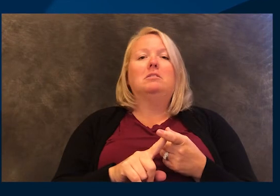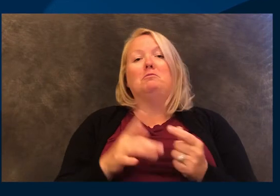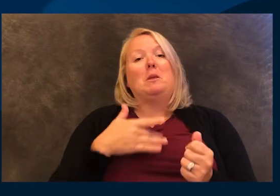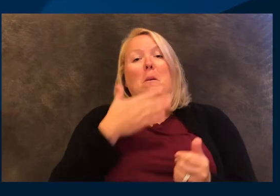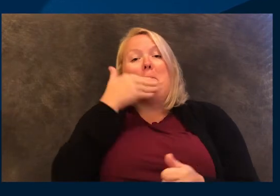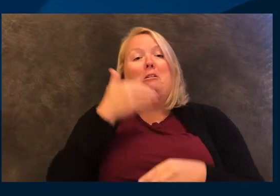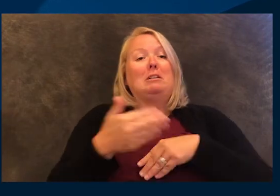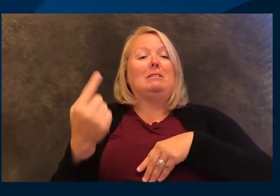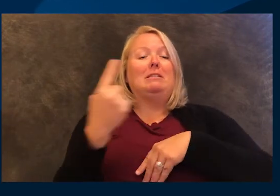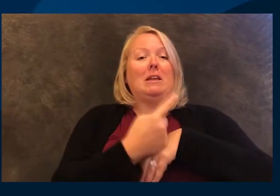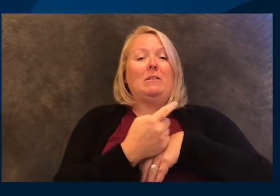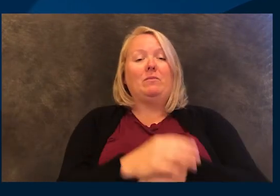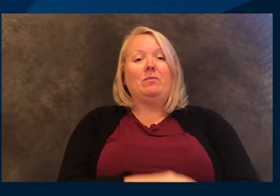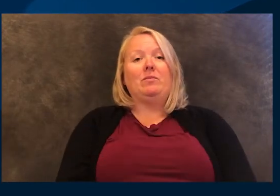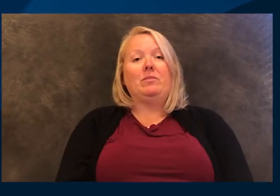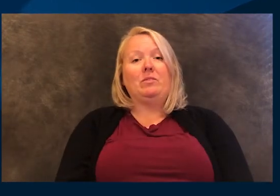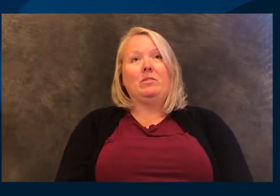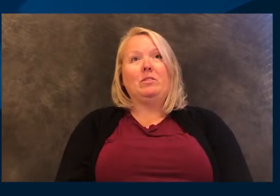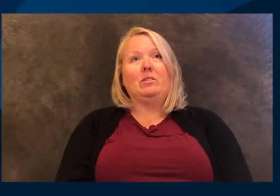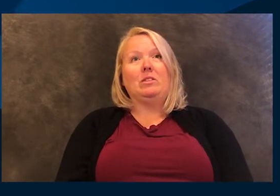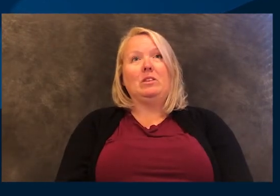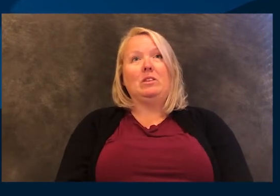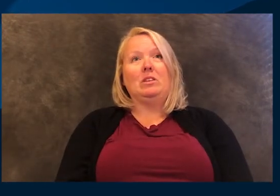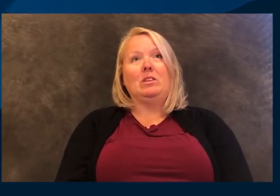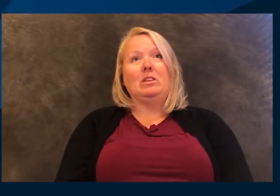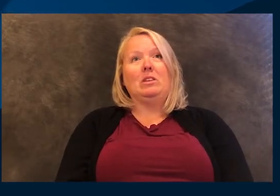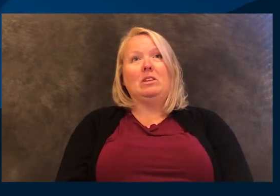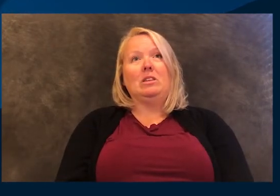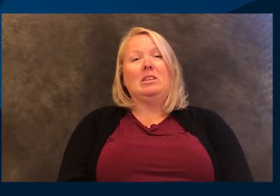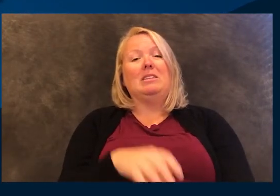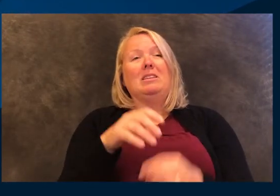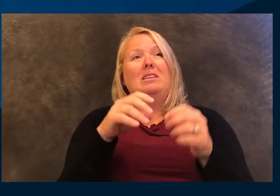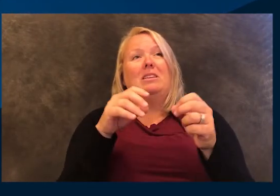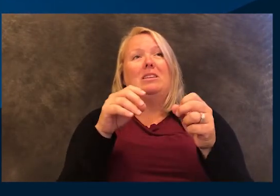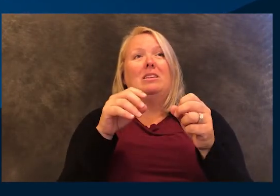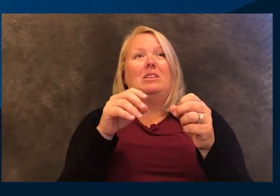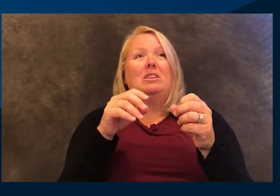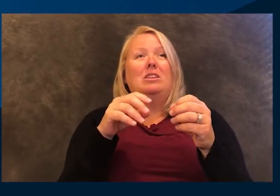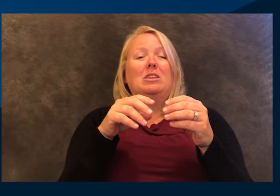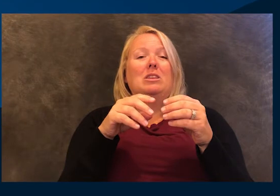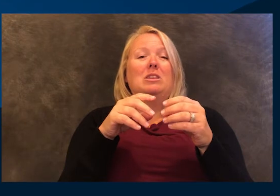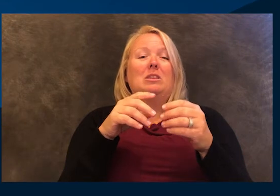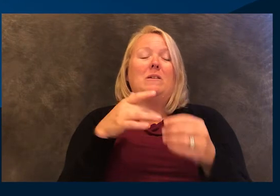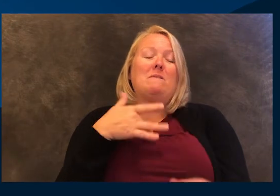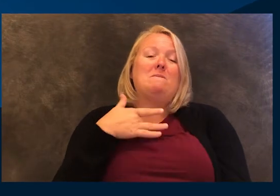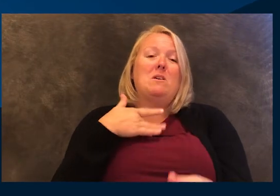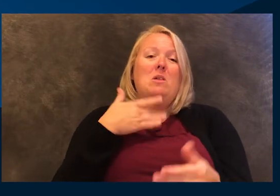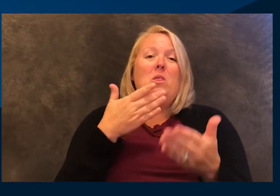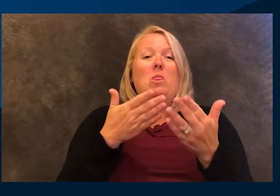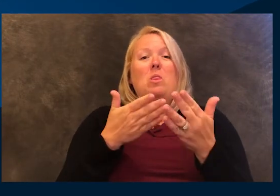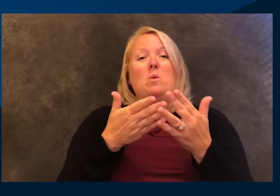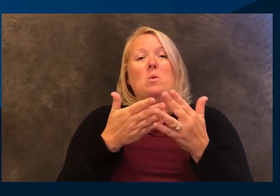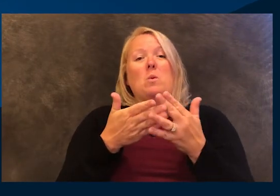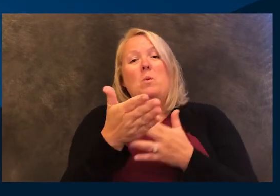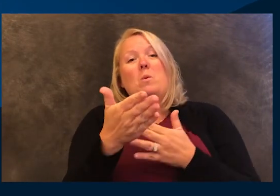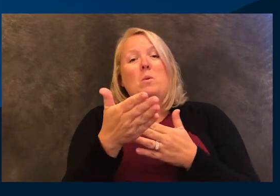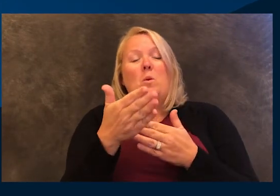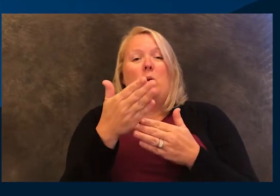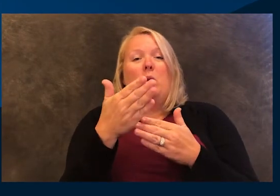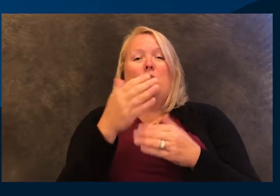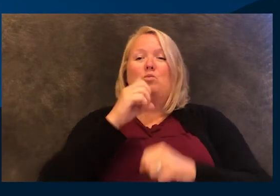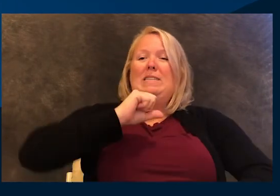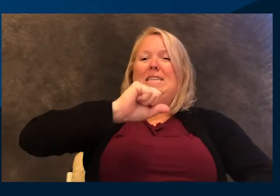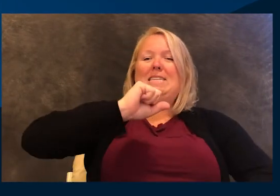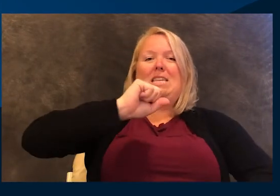day. Herd immunity can be achieved through either natural or resistance built by the